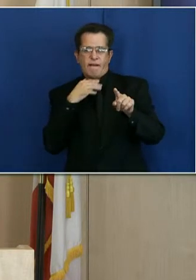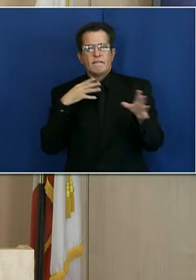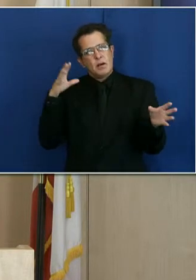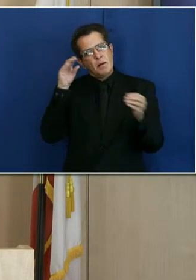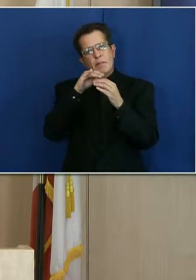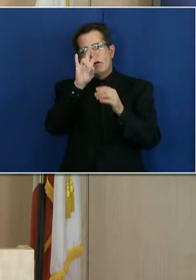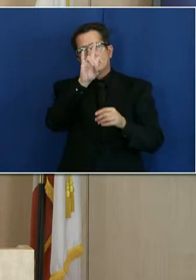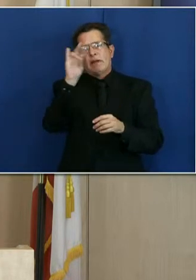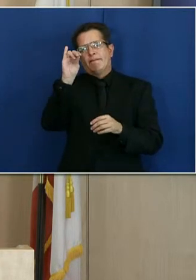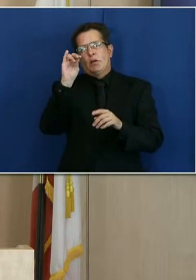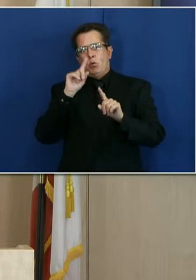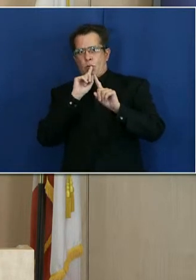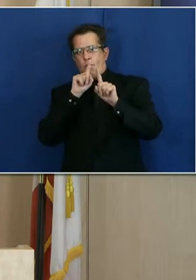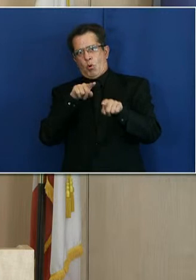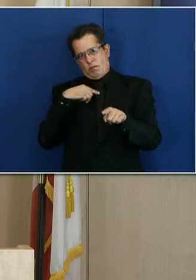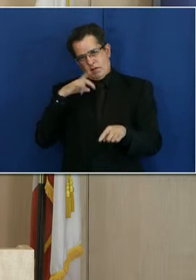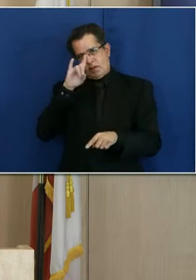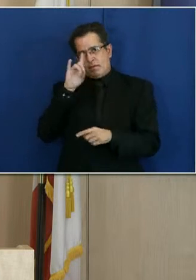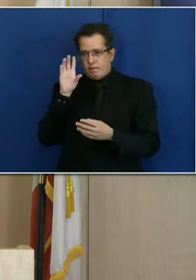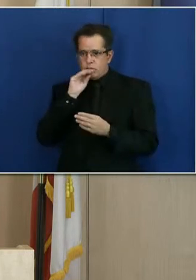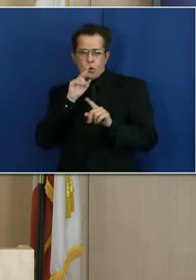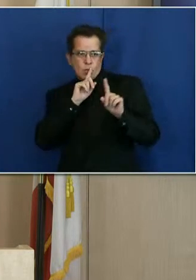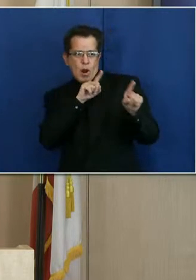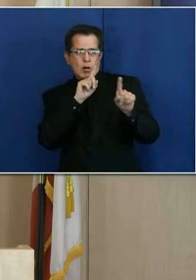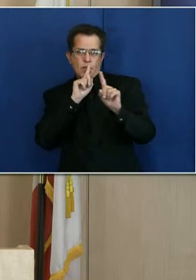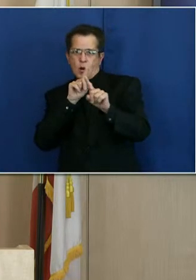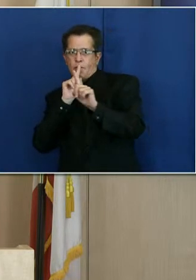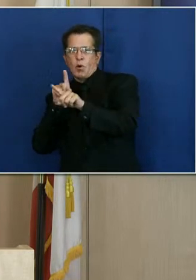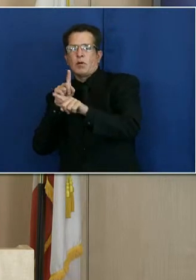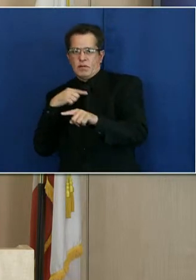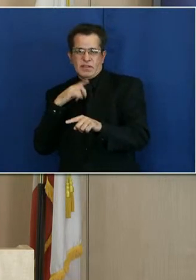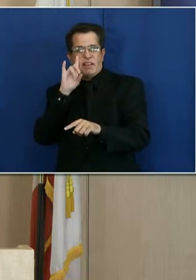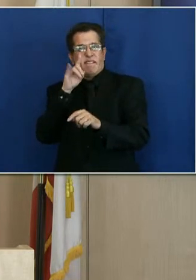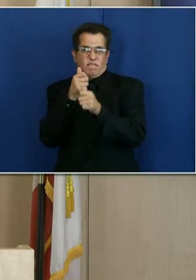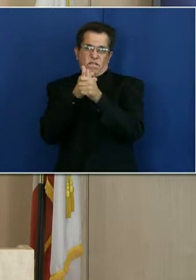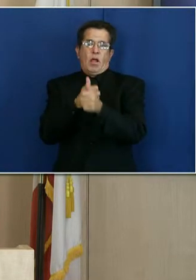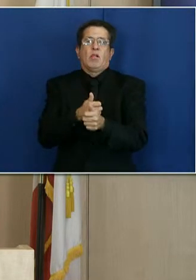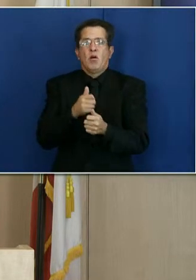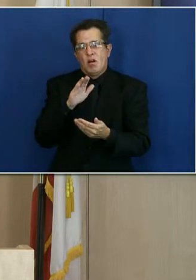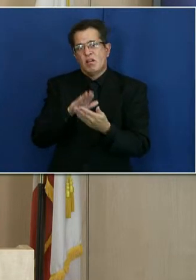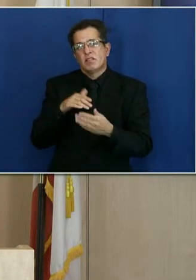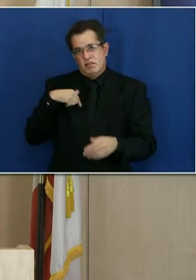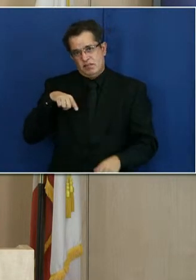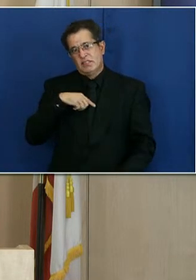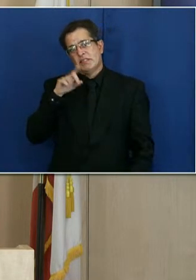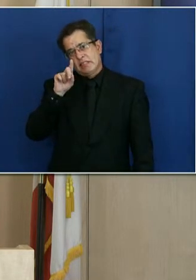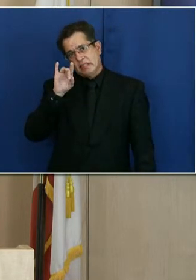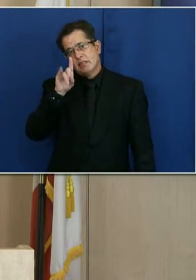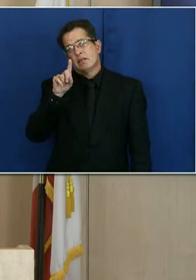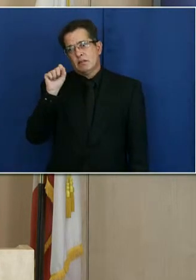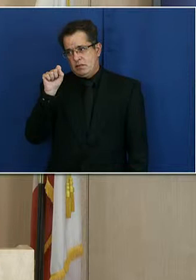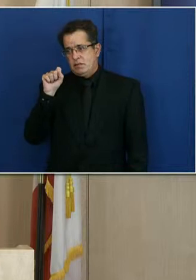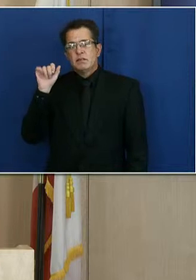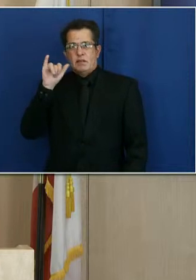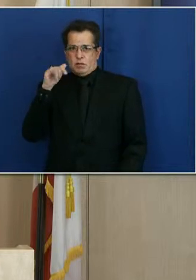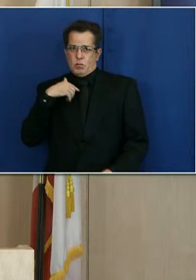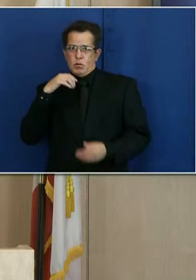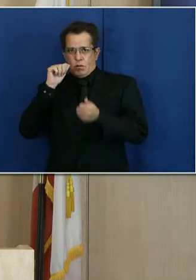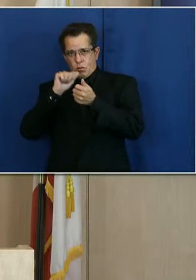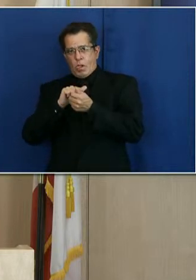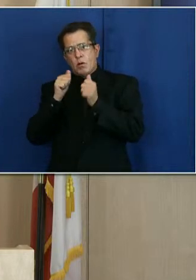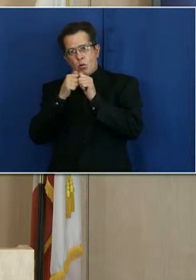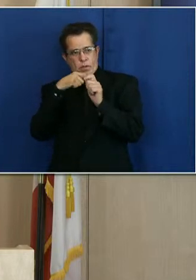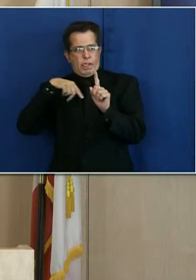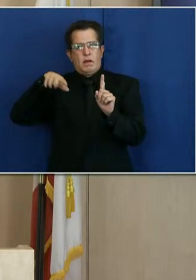reports that we have followed up on based upon that process. So as Andrea already mentioned, we work very closely with the